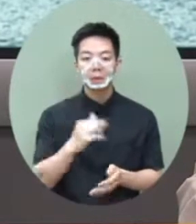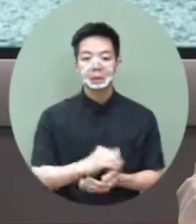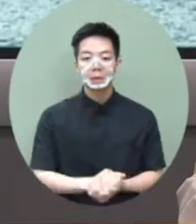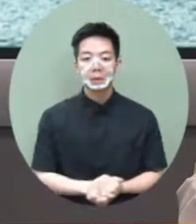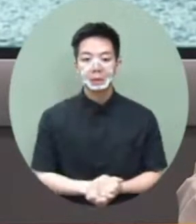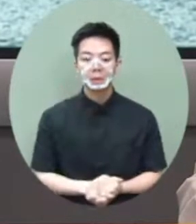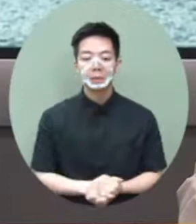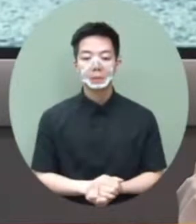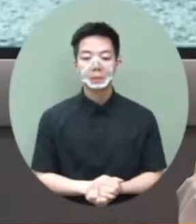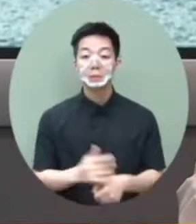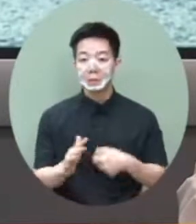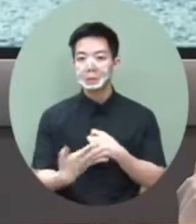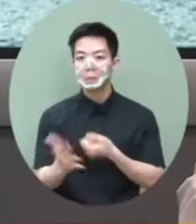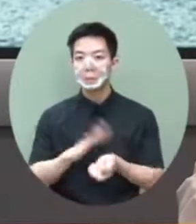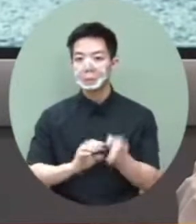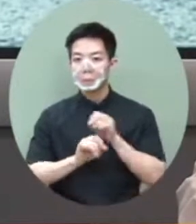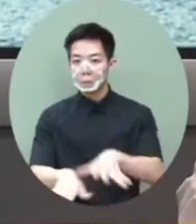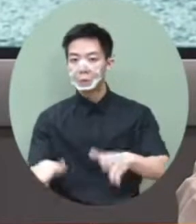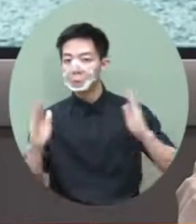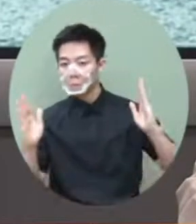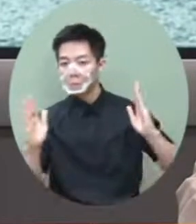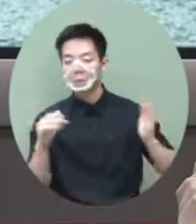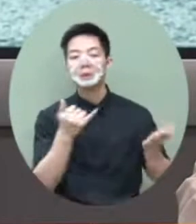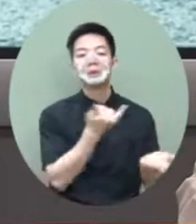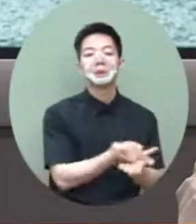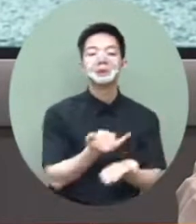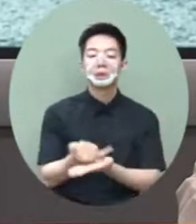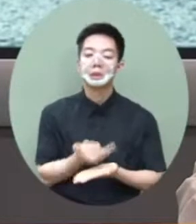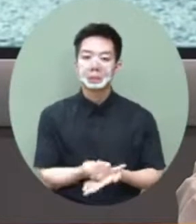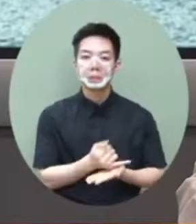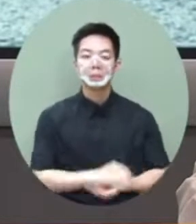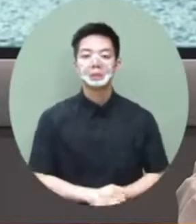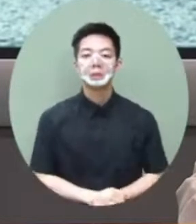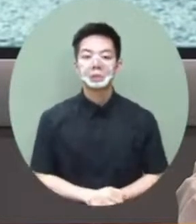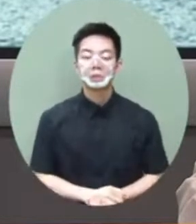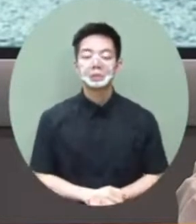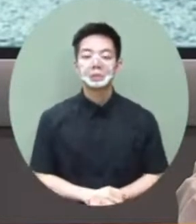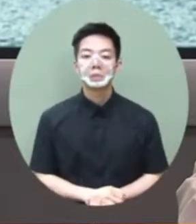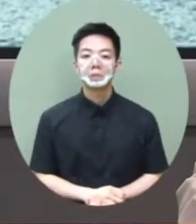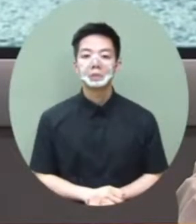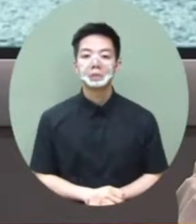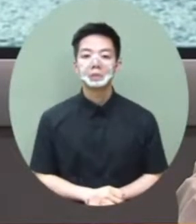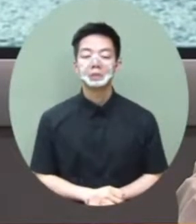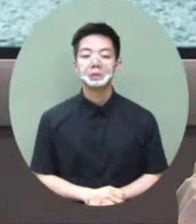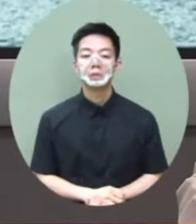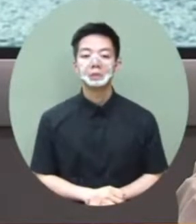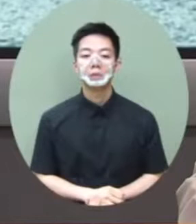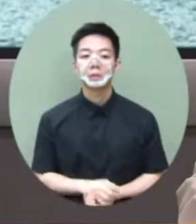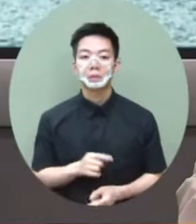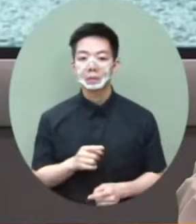5,188 cases altogether. These are a number of deaths in the fifth wave,